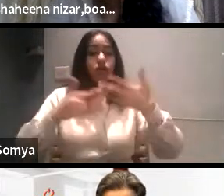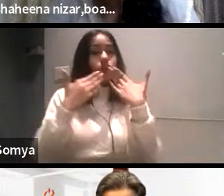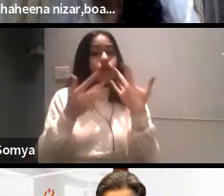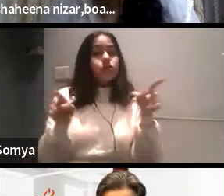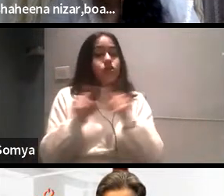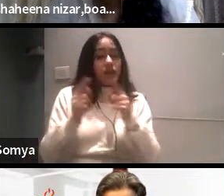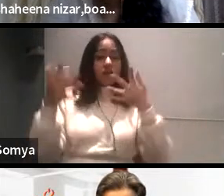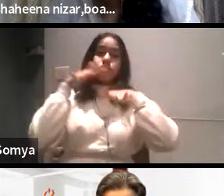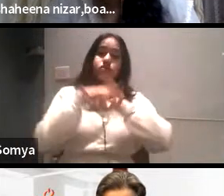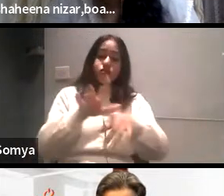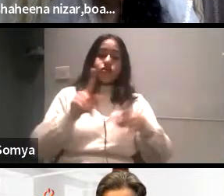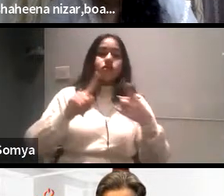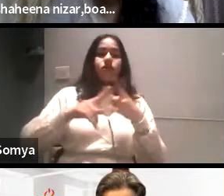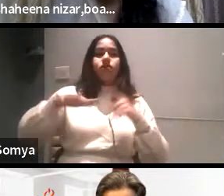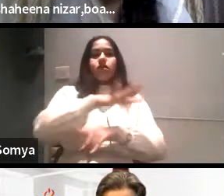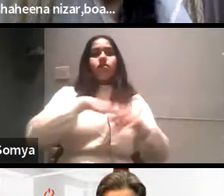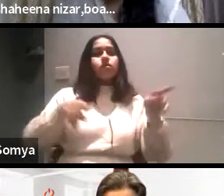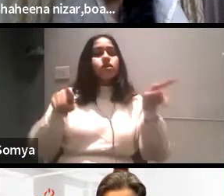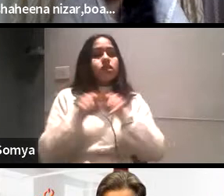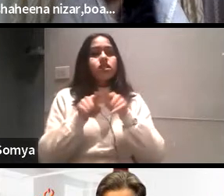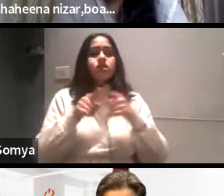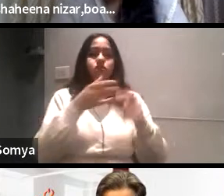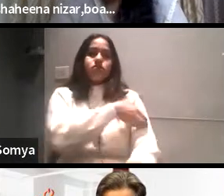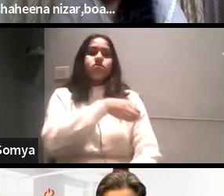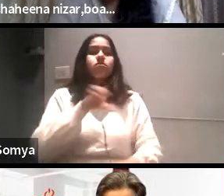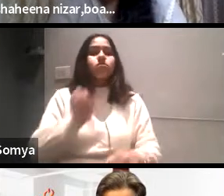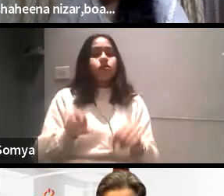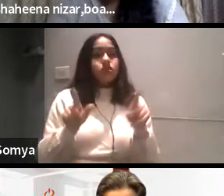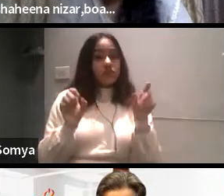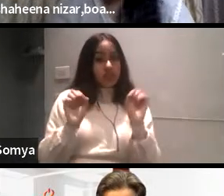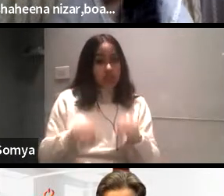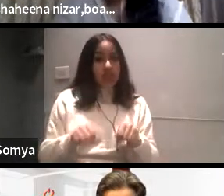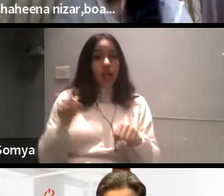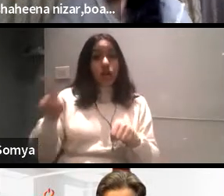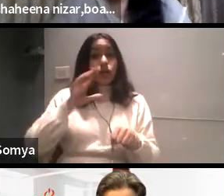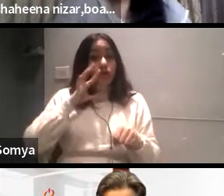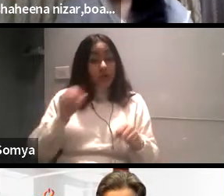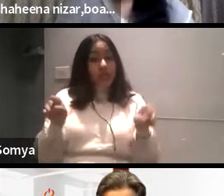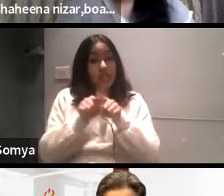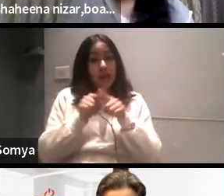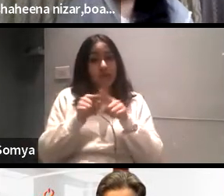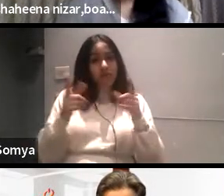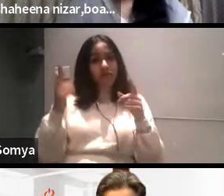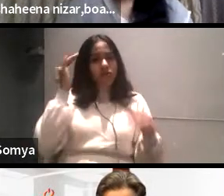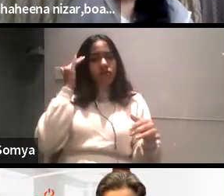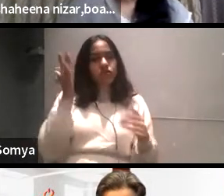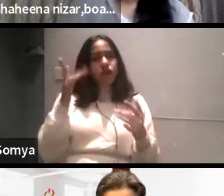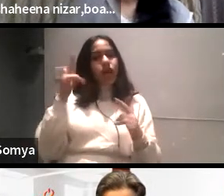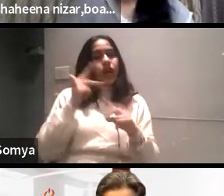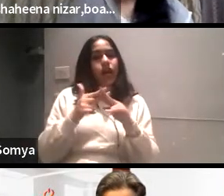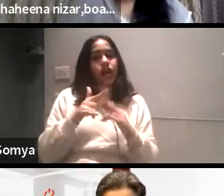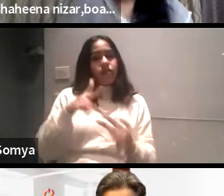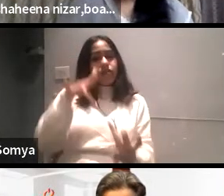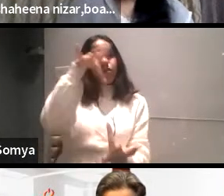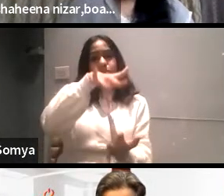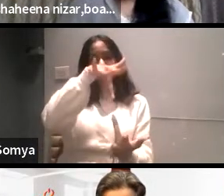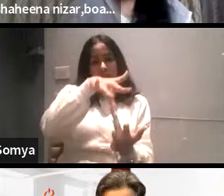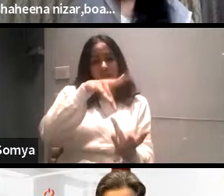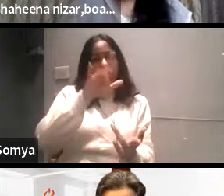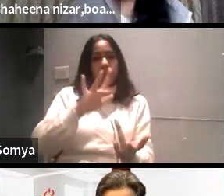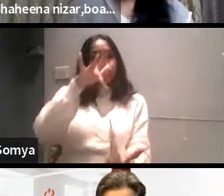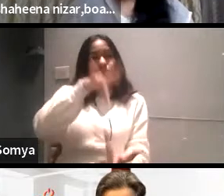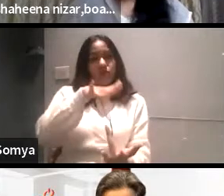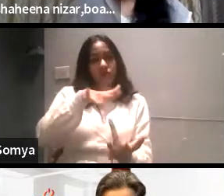inclusive employment. So Nish is actually working as a bridge between the business